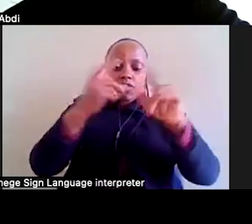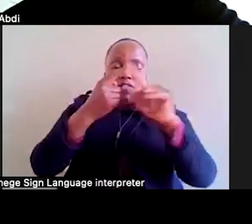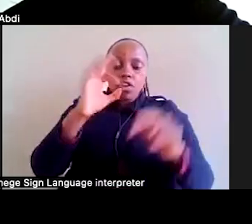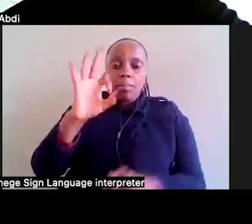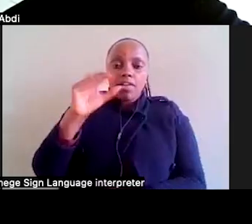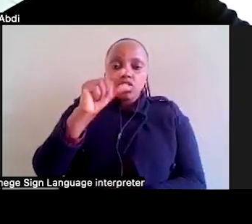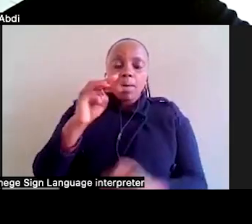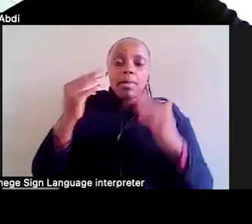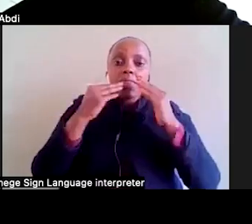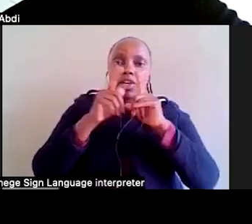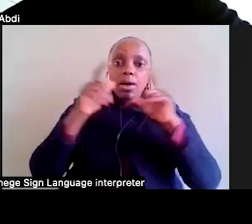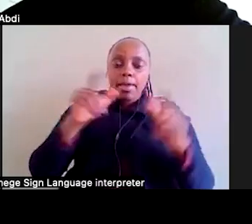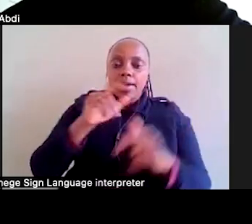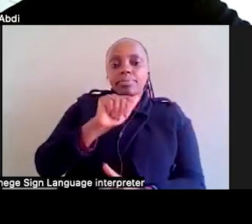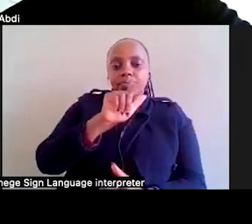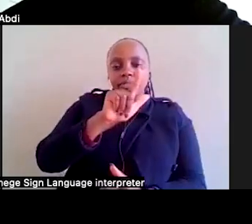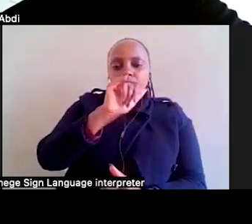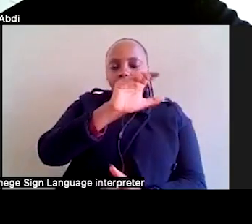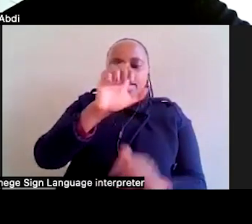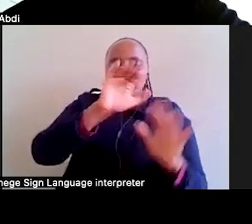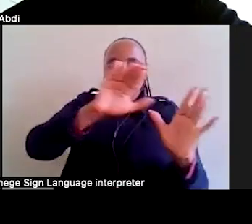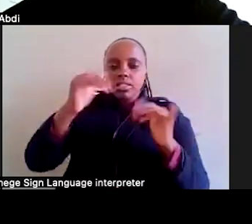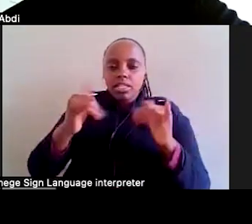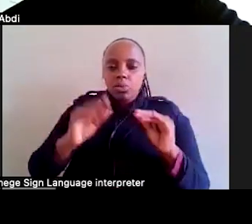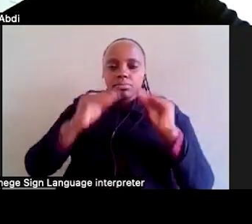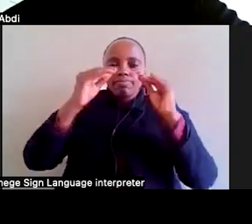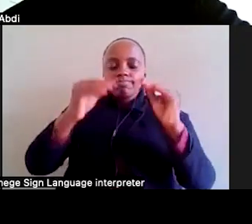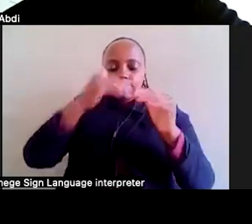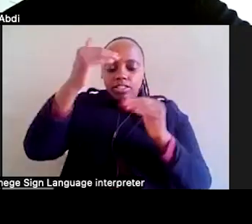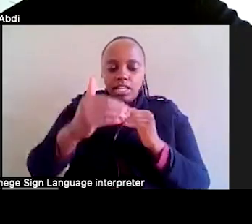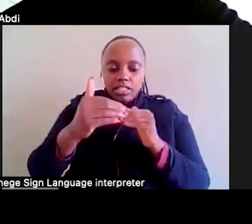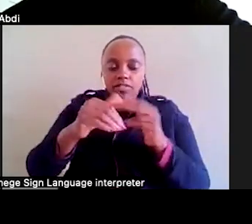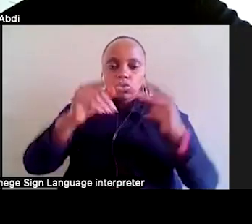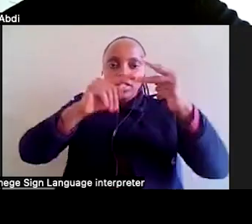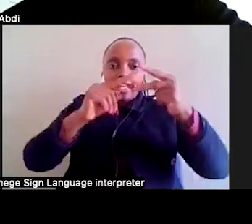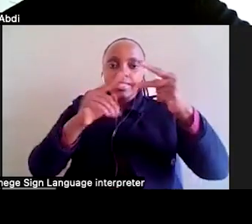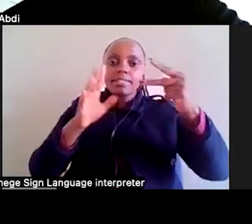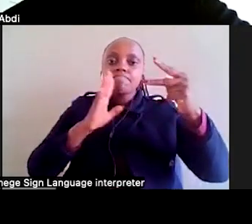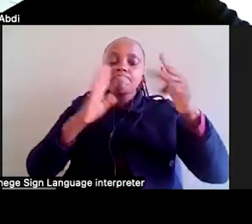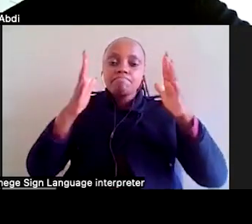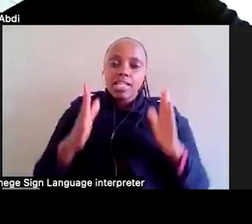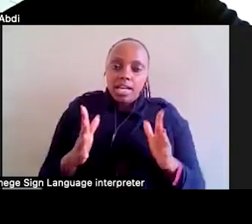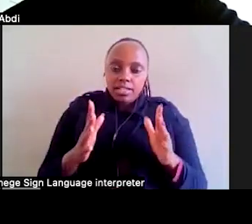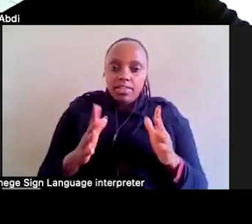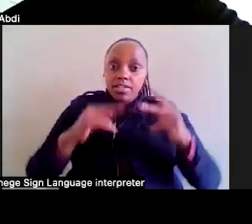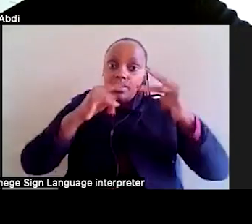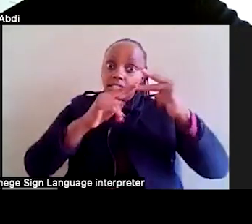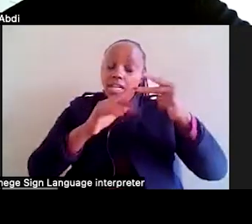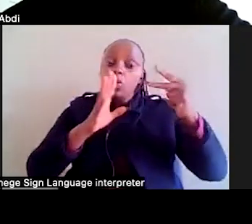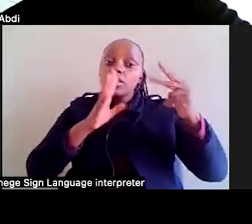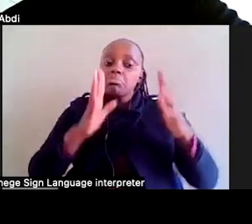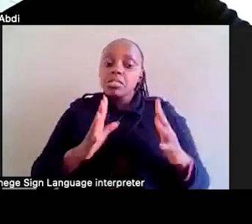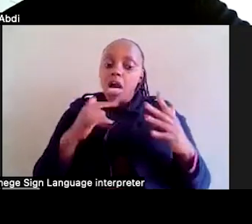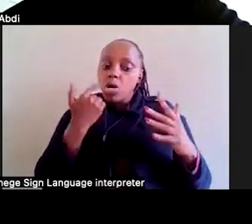FGM. Thank you very much, Alice. So we move on swiftly to our second speaker. Our second speaker